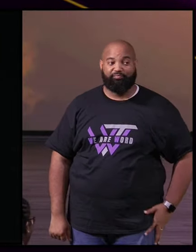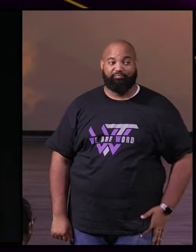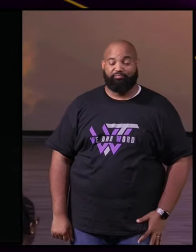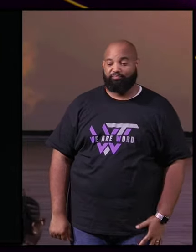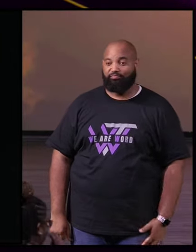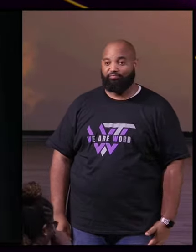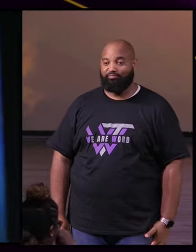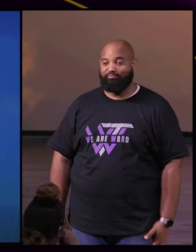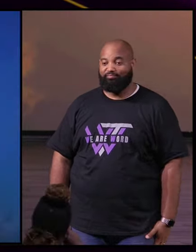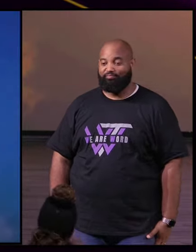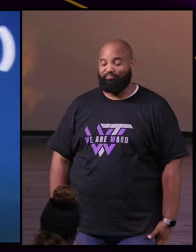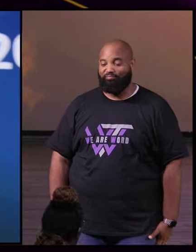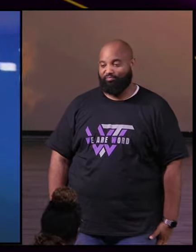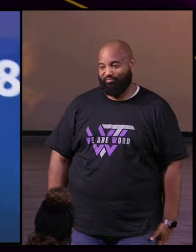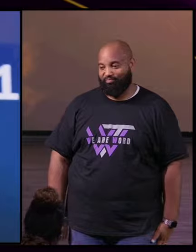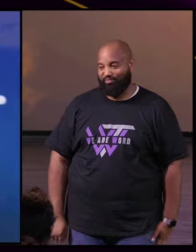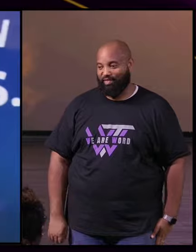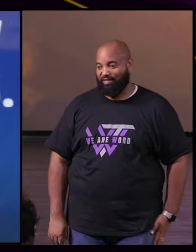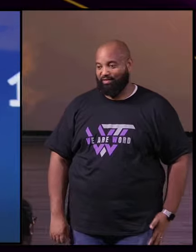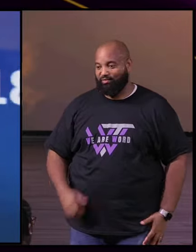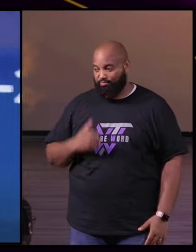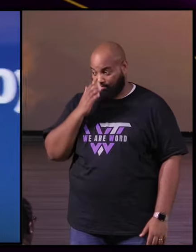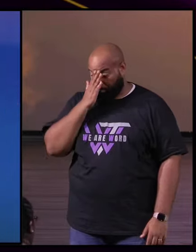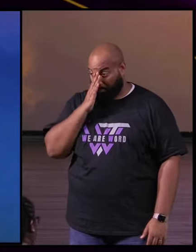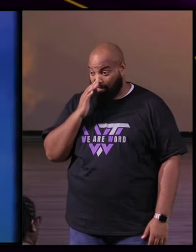Y'all ain't ready. Y'all ain't ready.